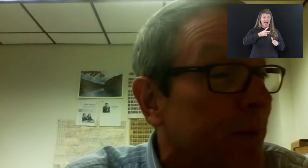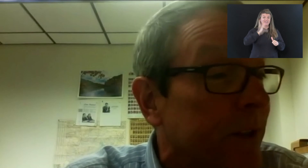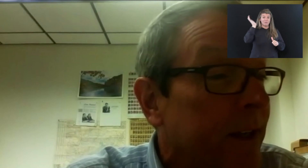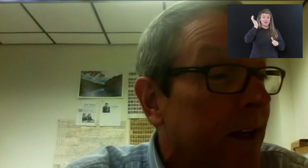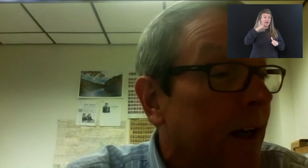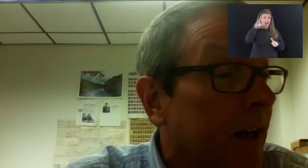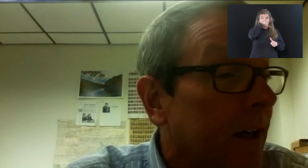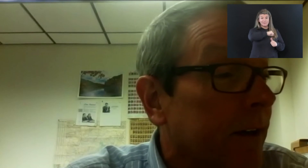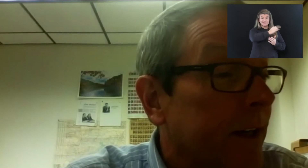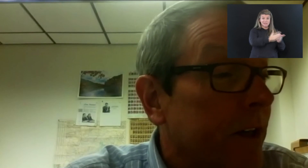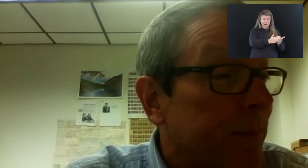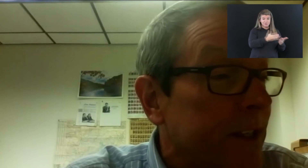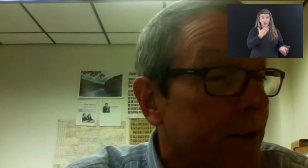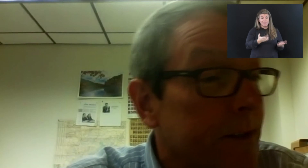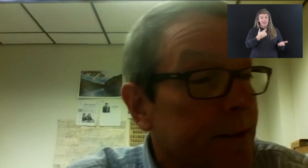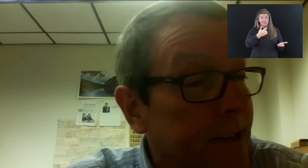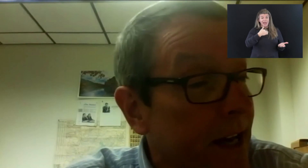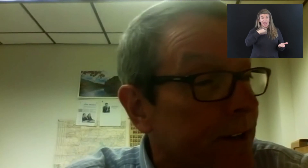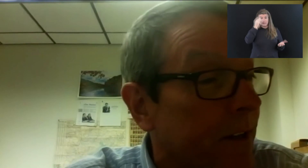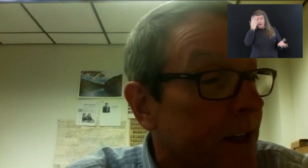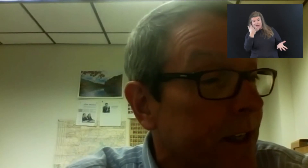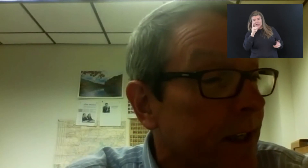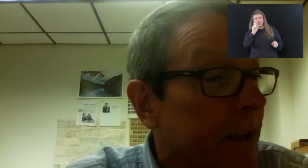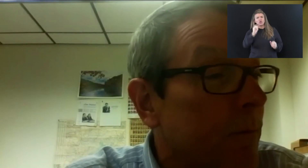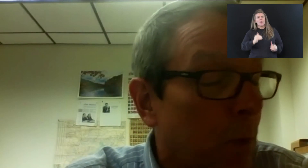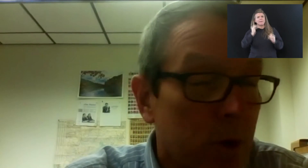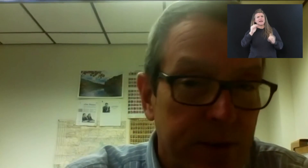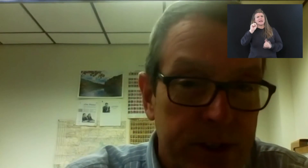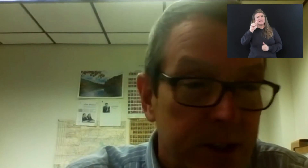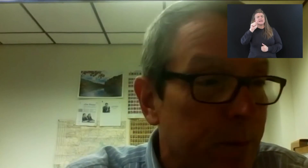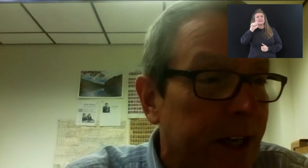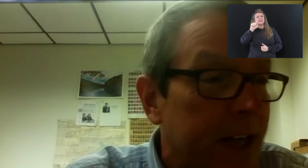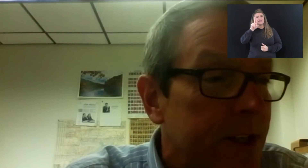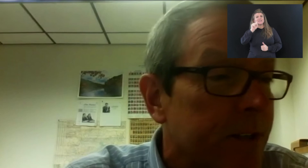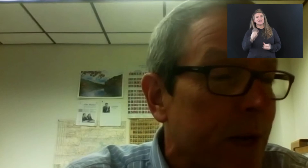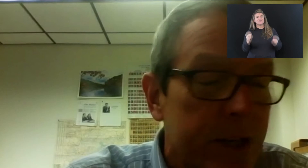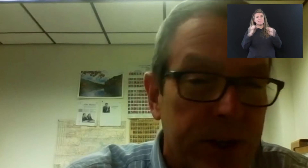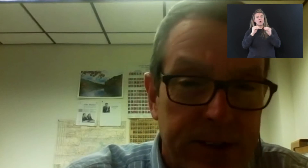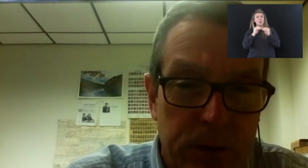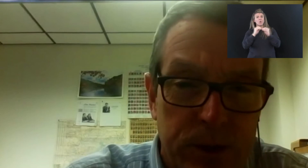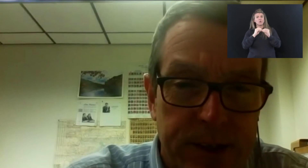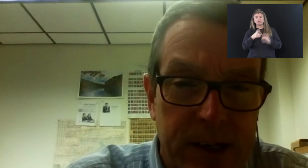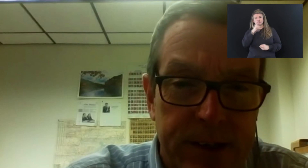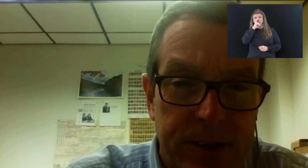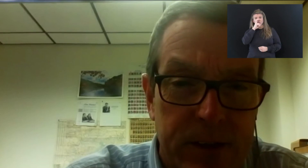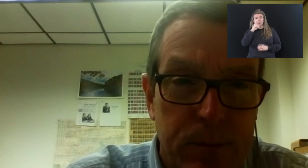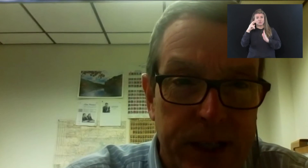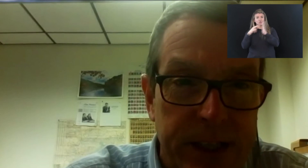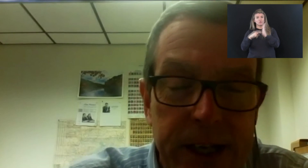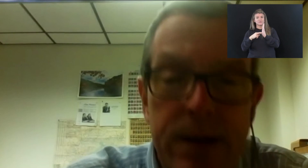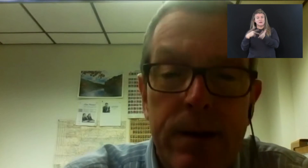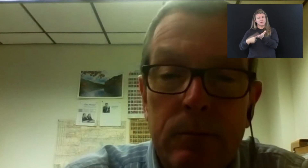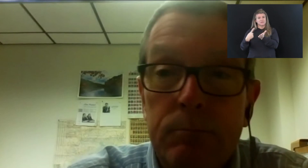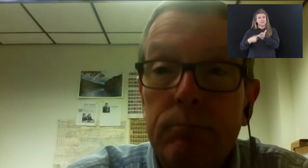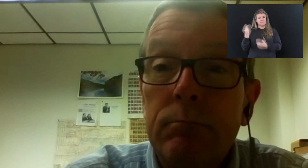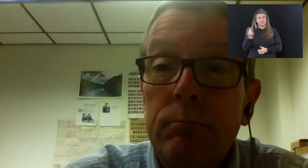this, but can you update the status on the more stringent mitigation measures that were discussed on